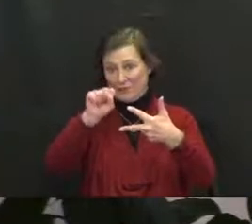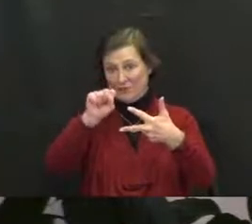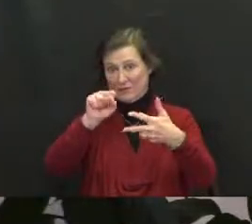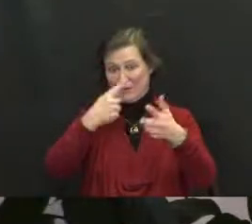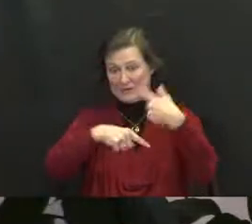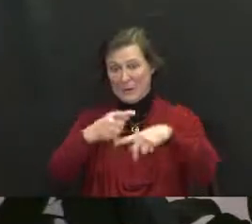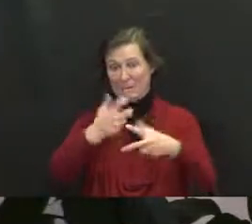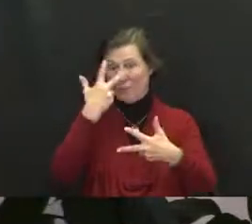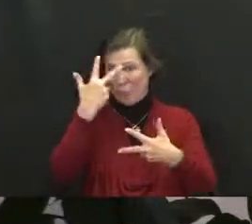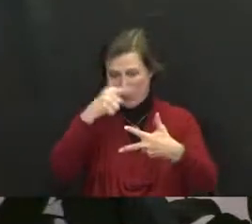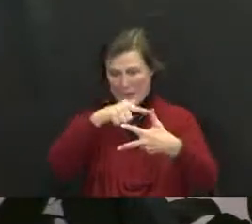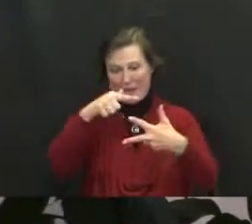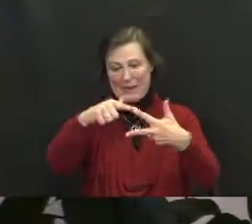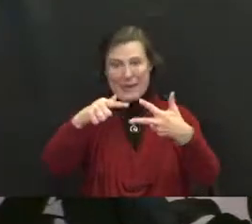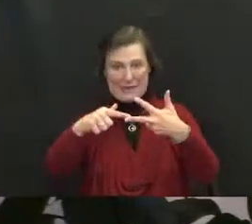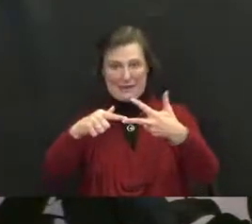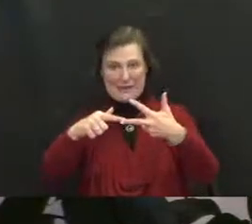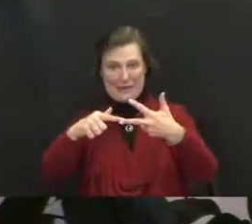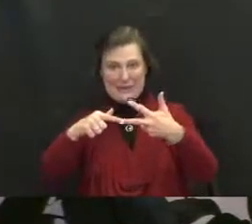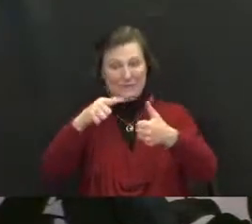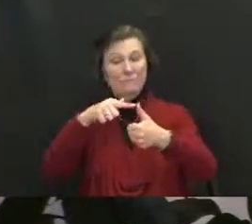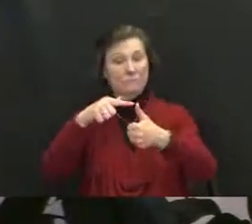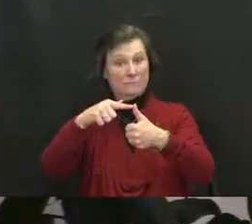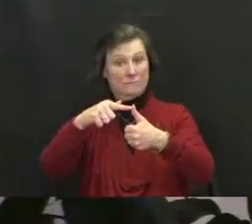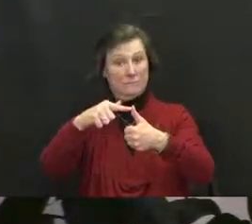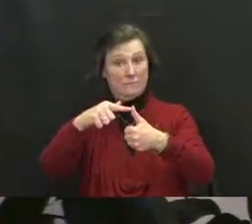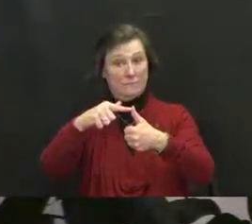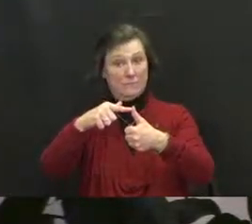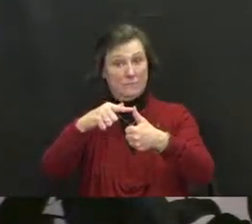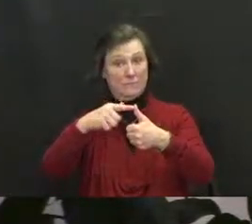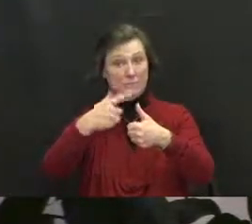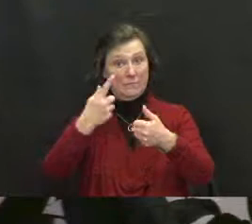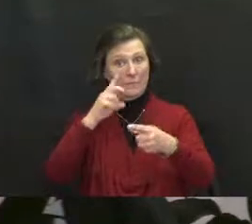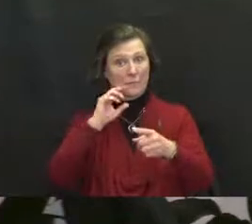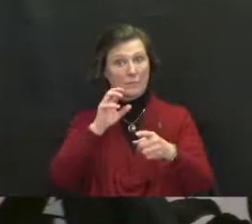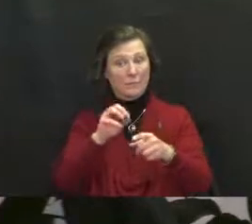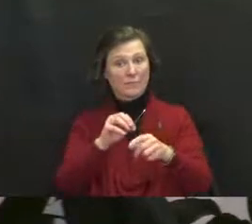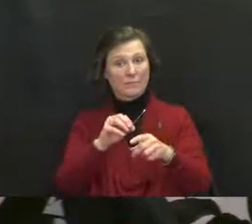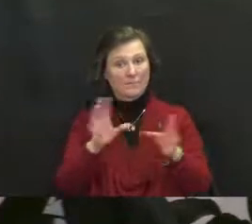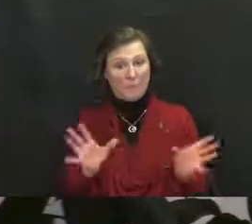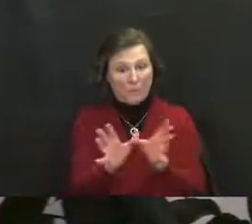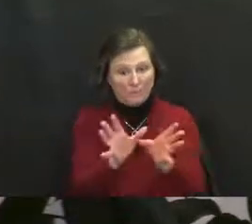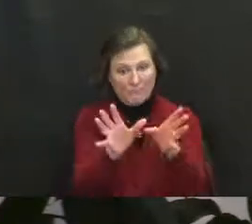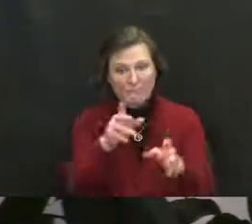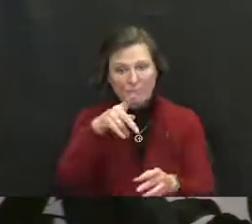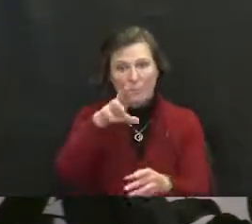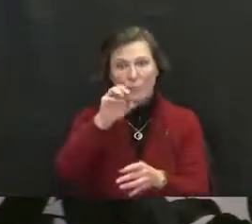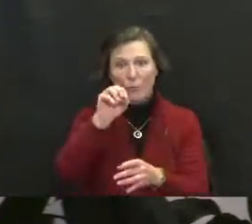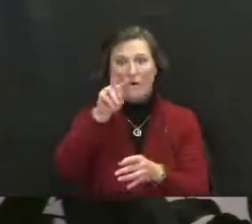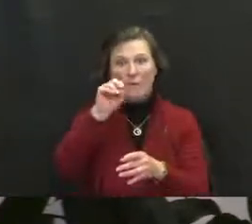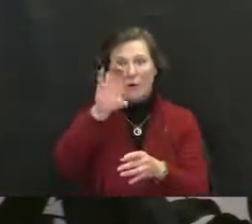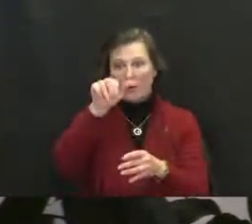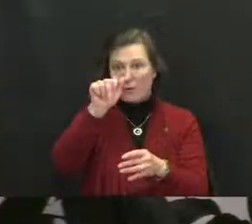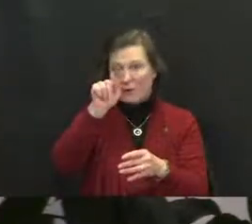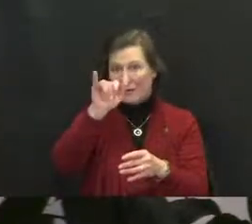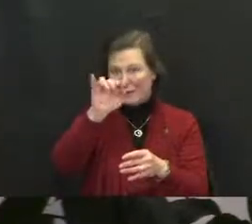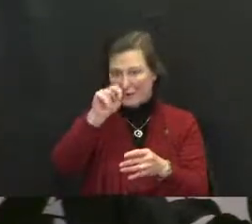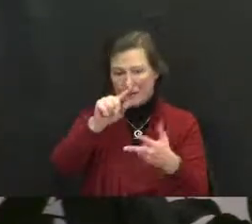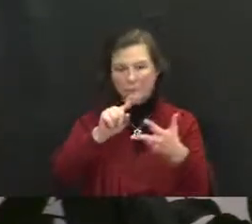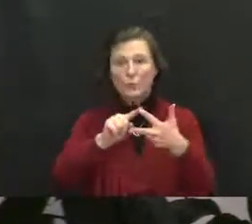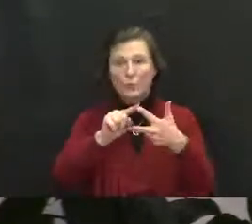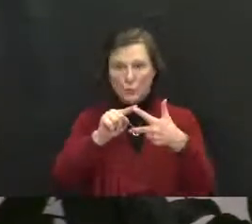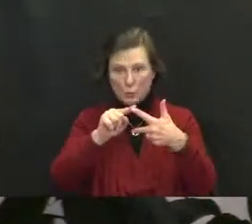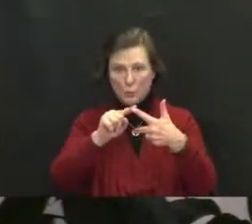from three interacting factors. It's one, there's a provocation, and then there is two,